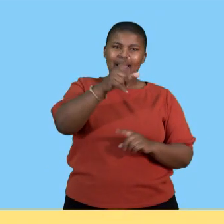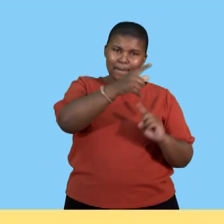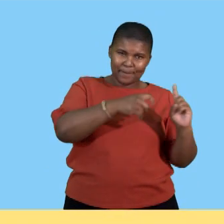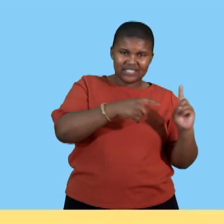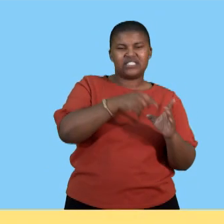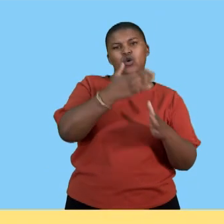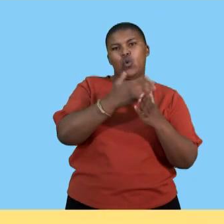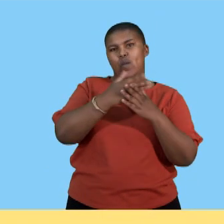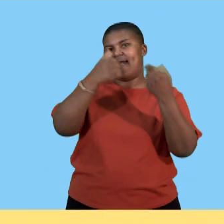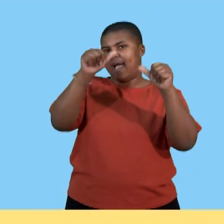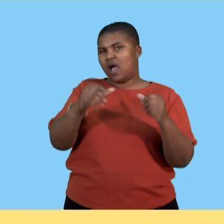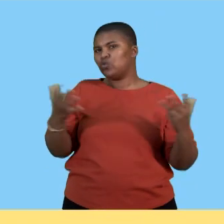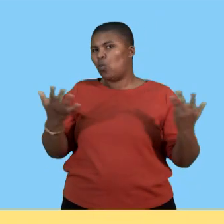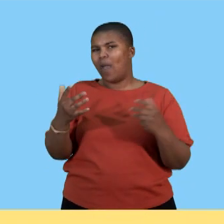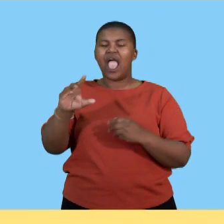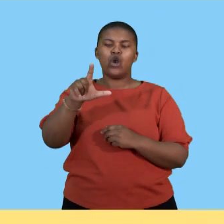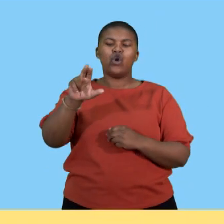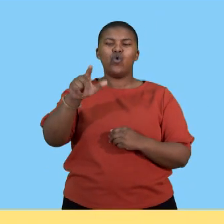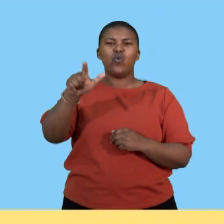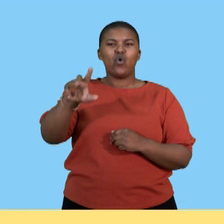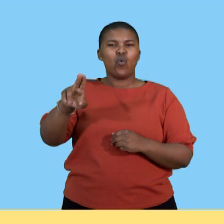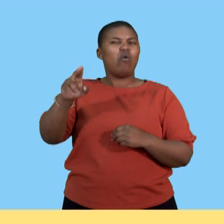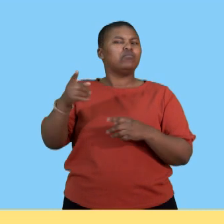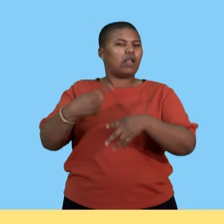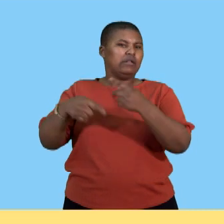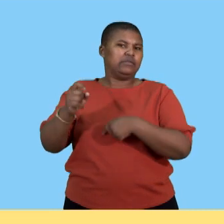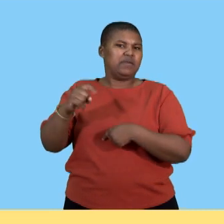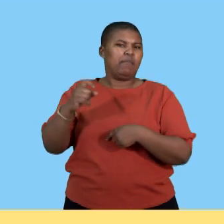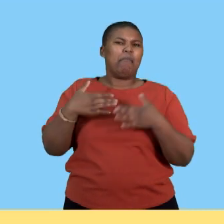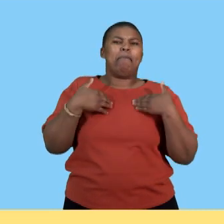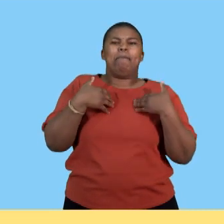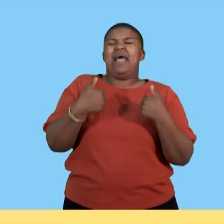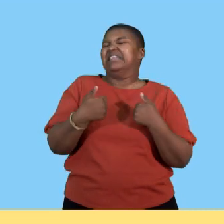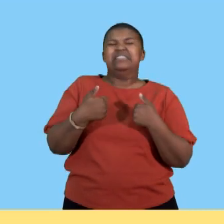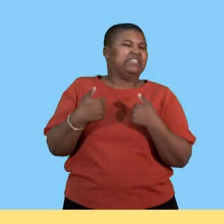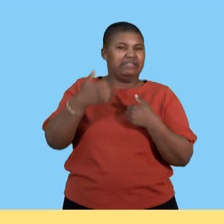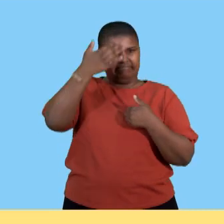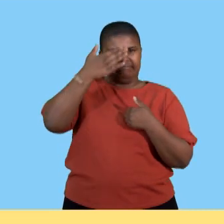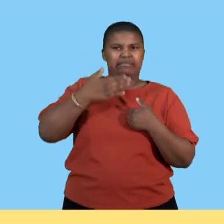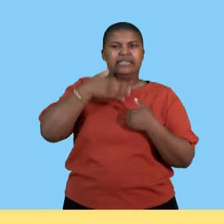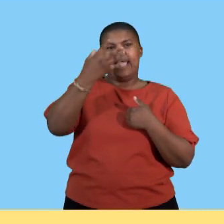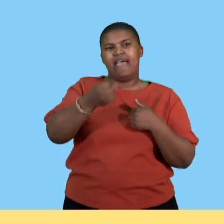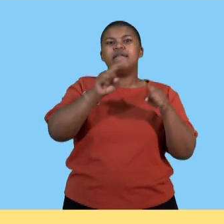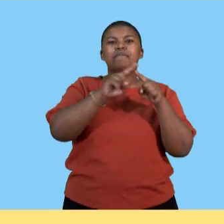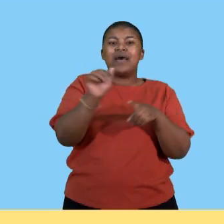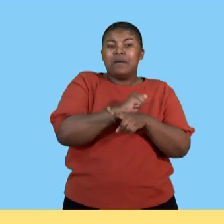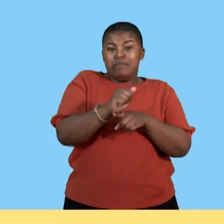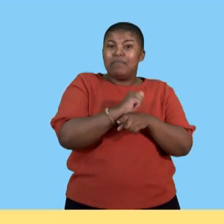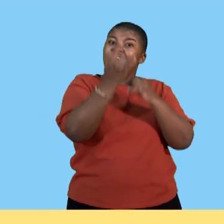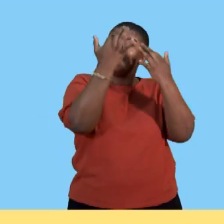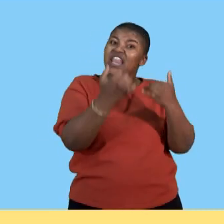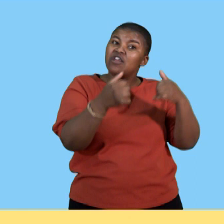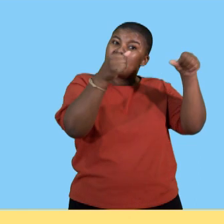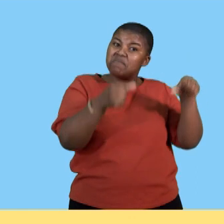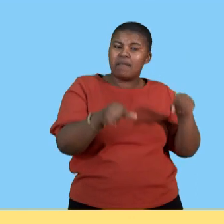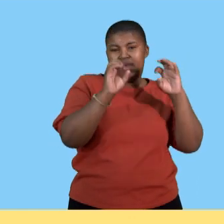Traders, has not been well for some days as he has not been able to prepare the financial statements.